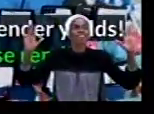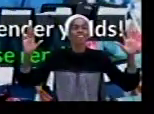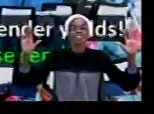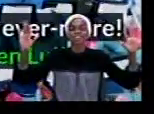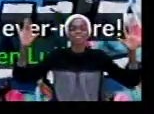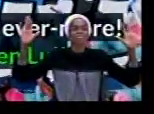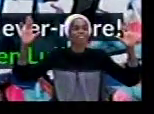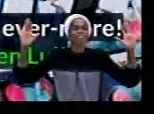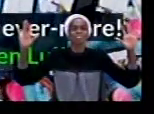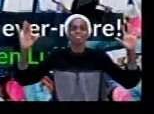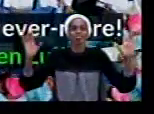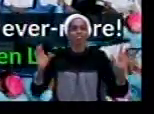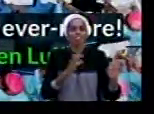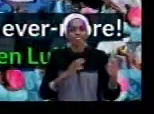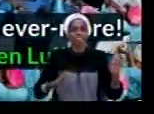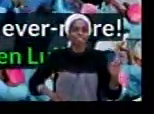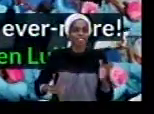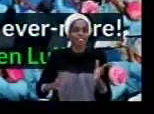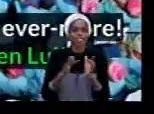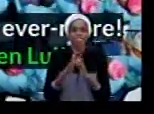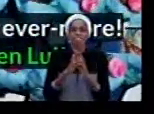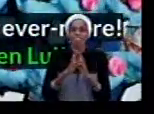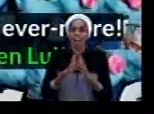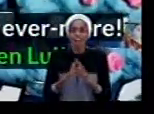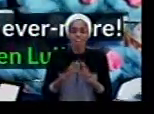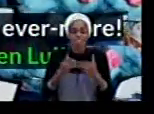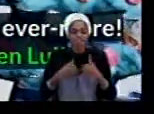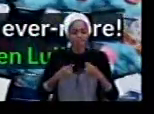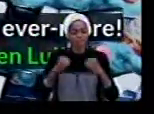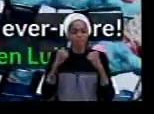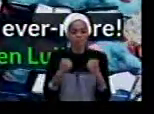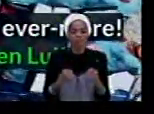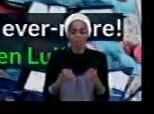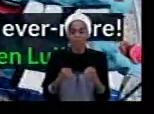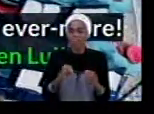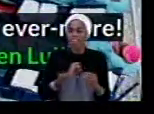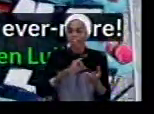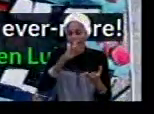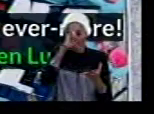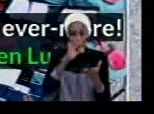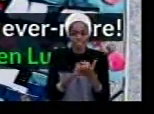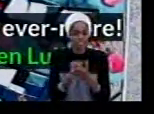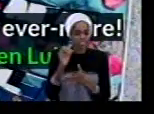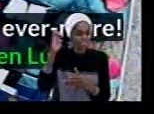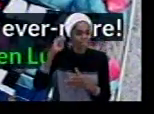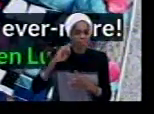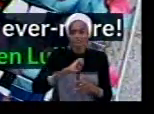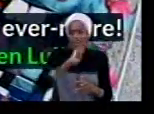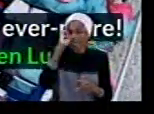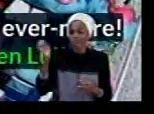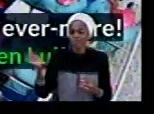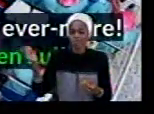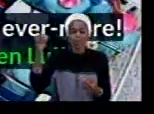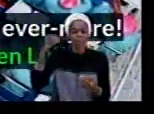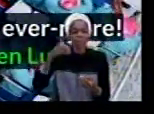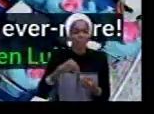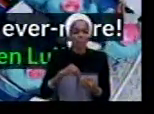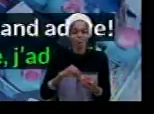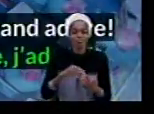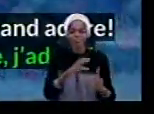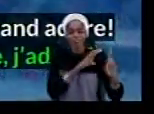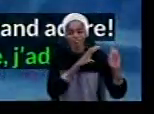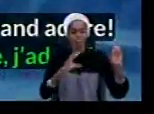surrender yields. Christ Jesus hearts the power, I trust him